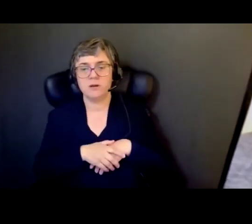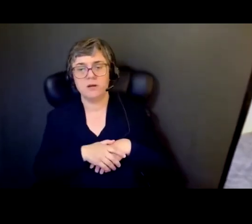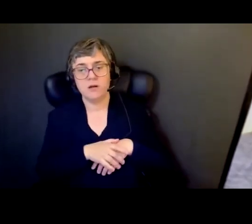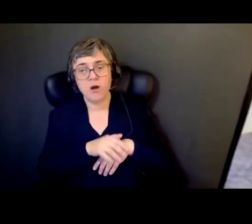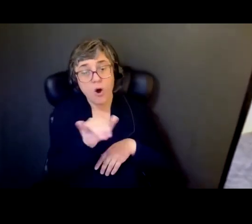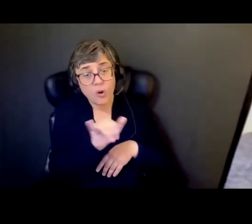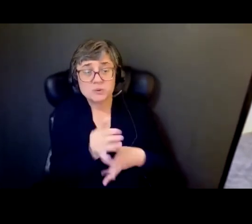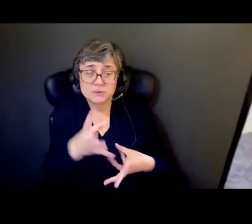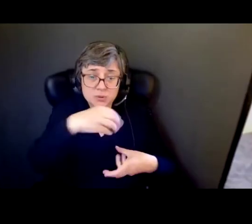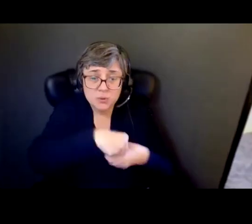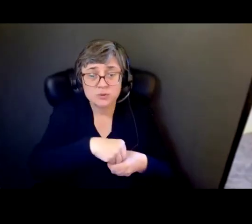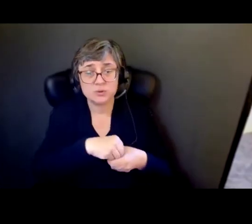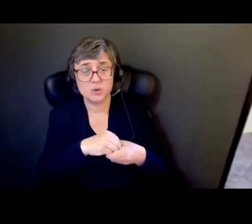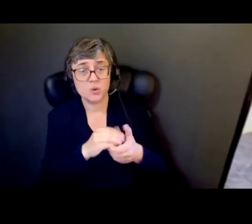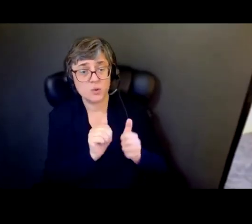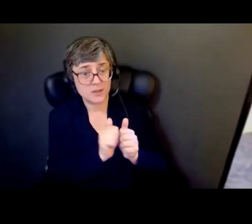self-harm.